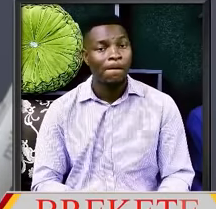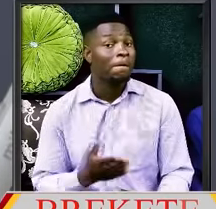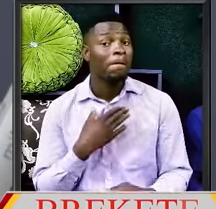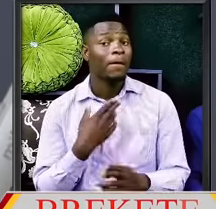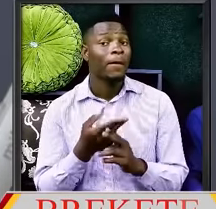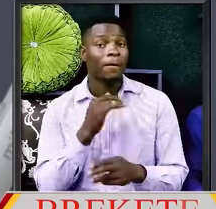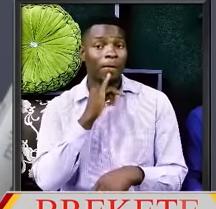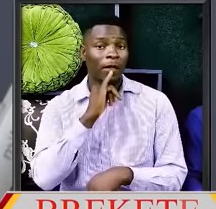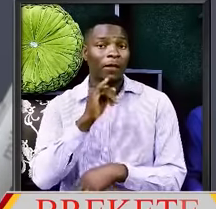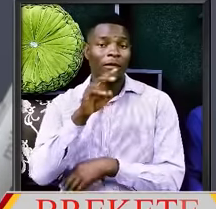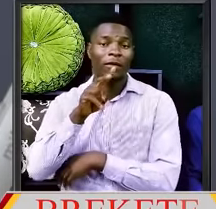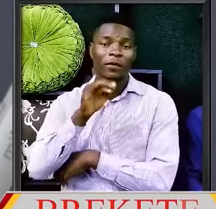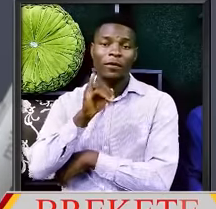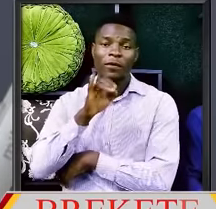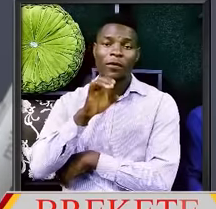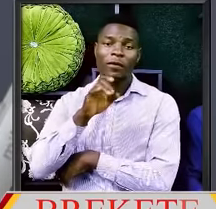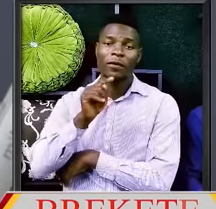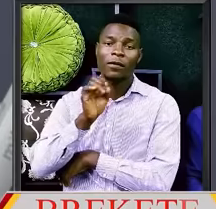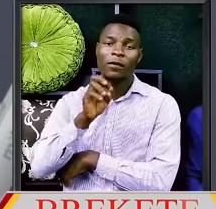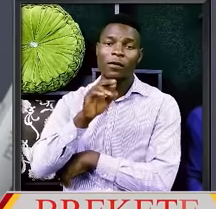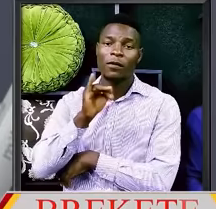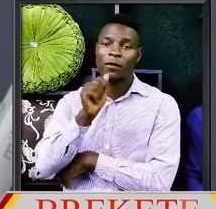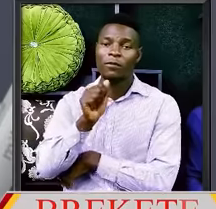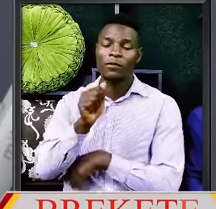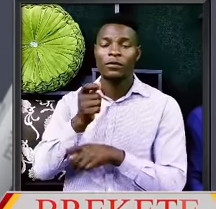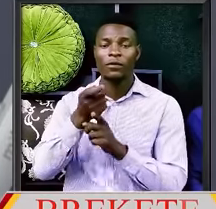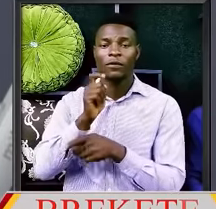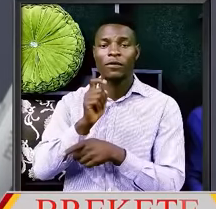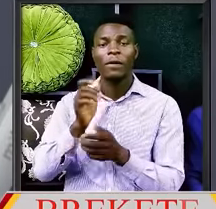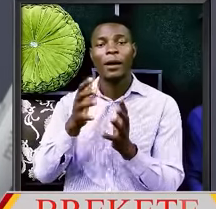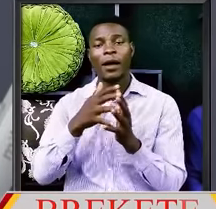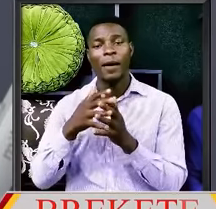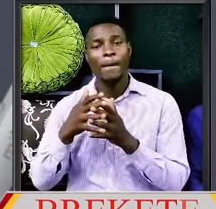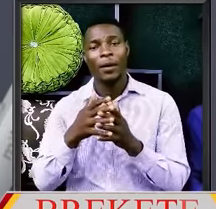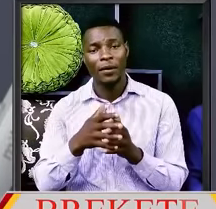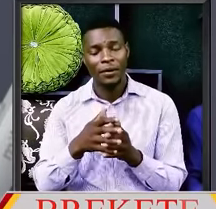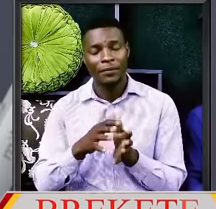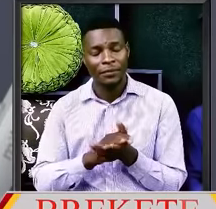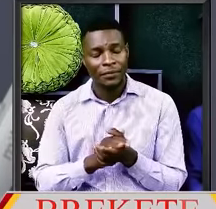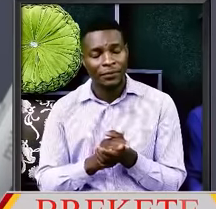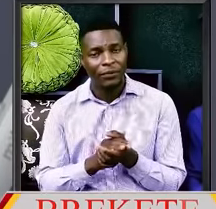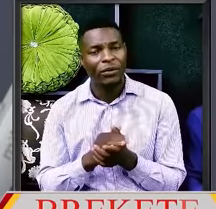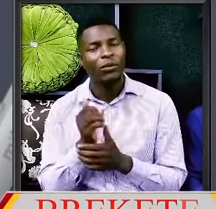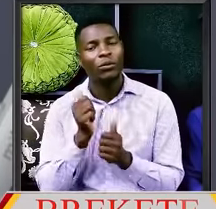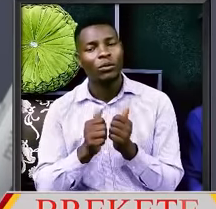My name is Victoria from America. Which part of America, ma?